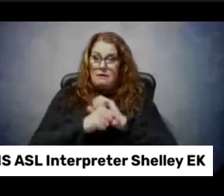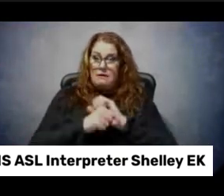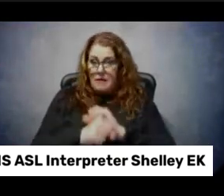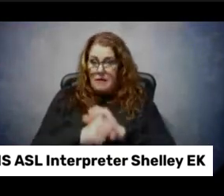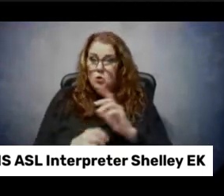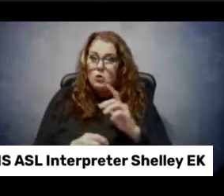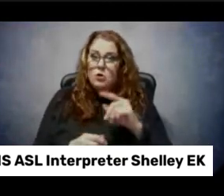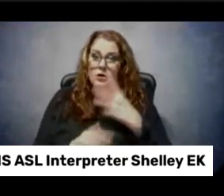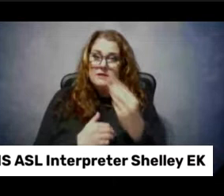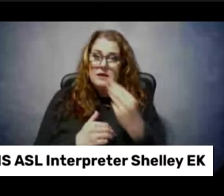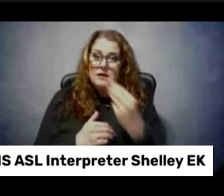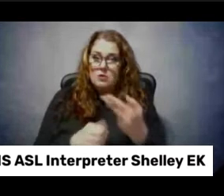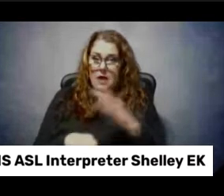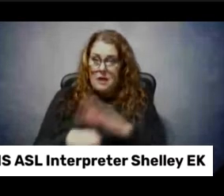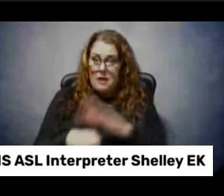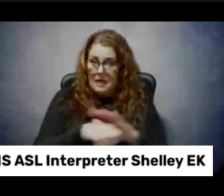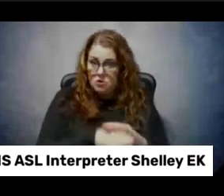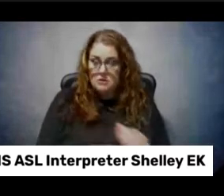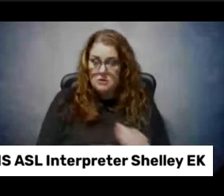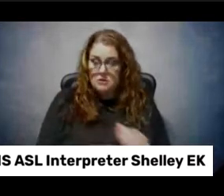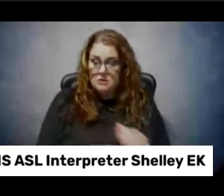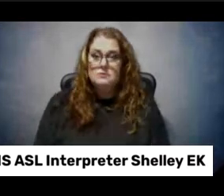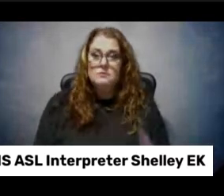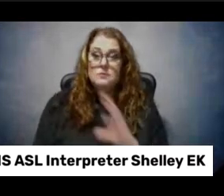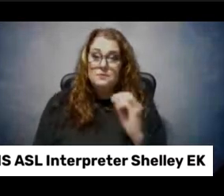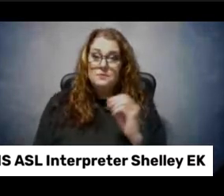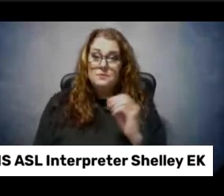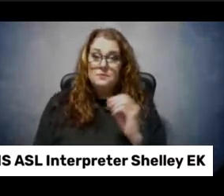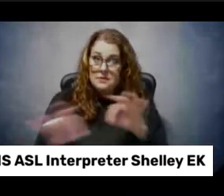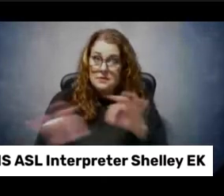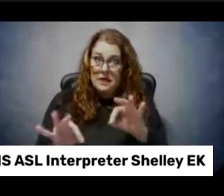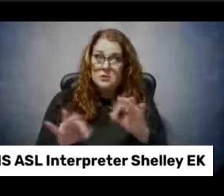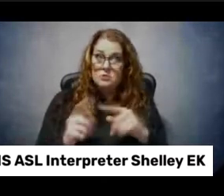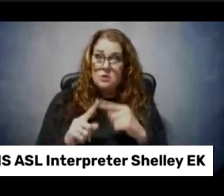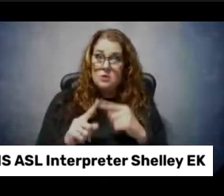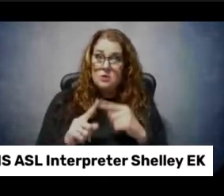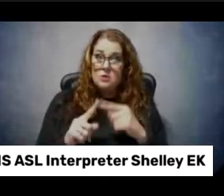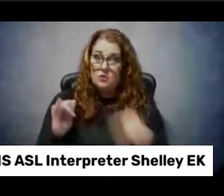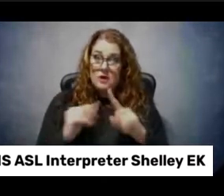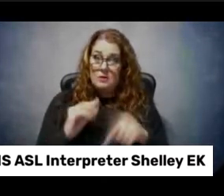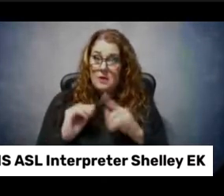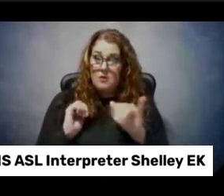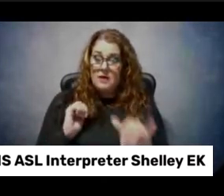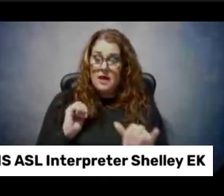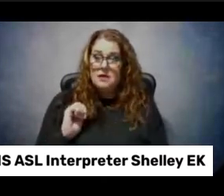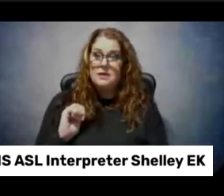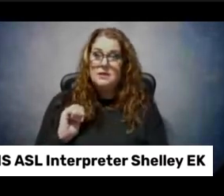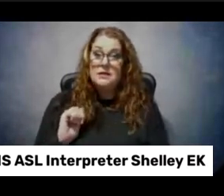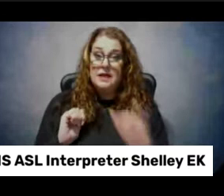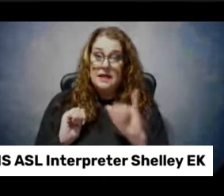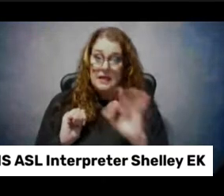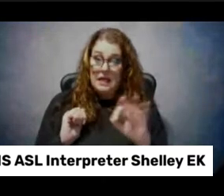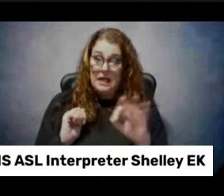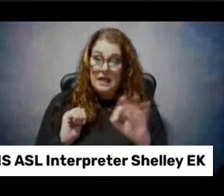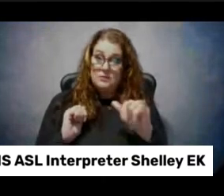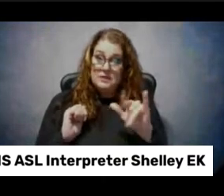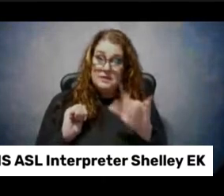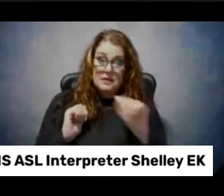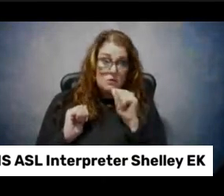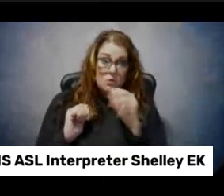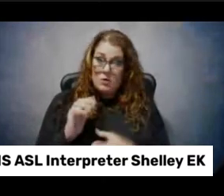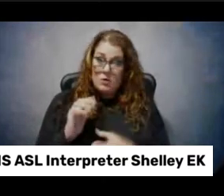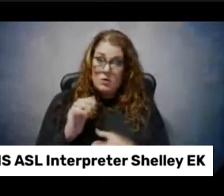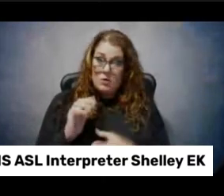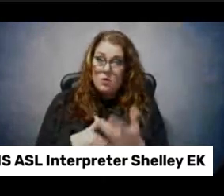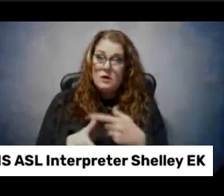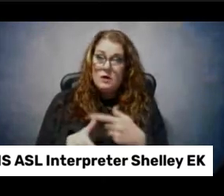as an external application. And their explanation when we interviewed them about that was that if the placenta and other things won't come out, there